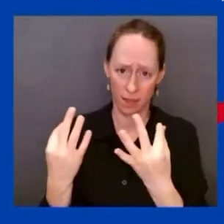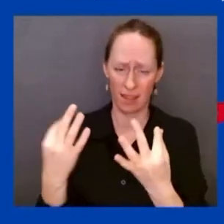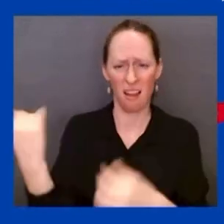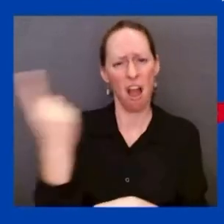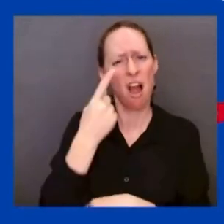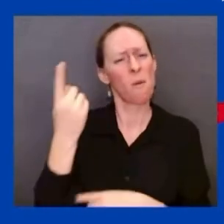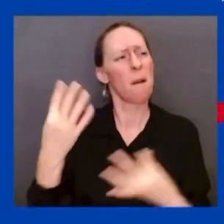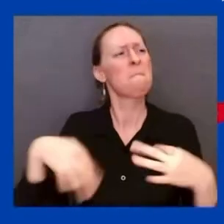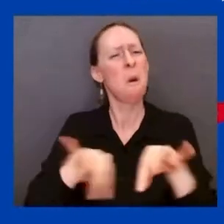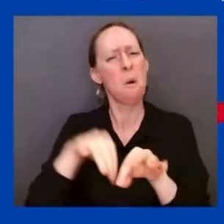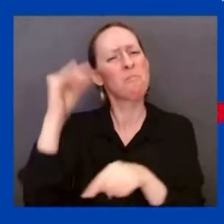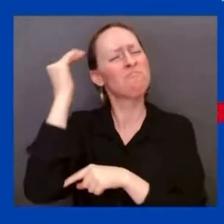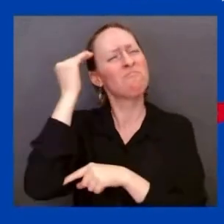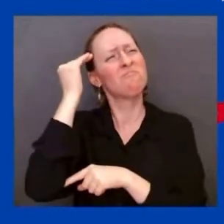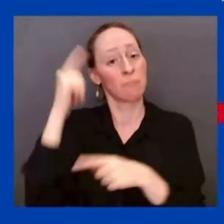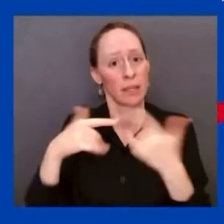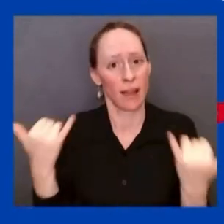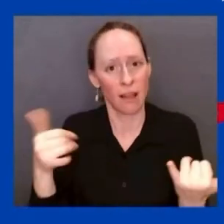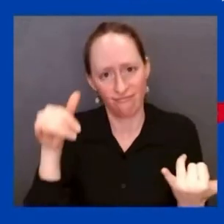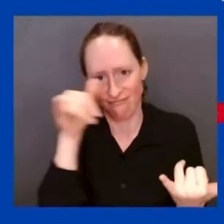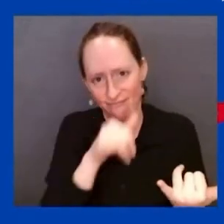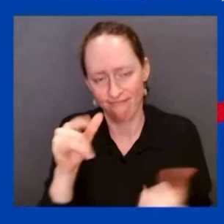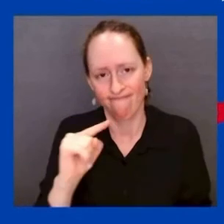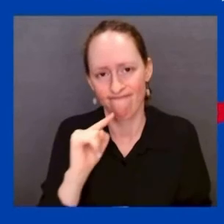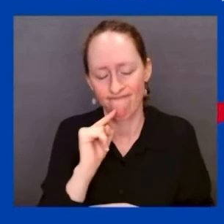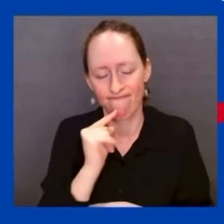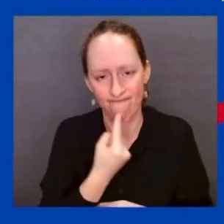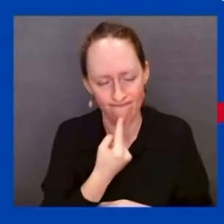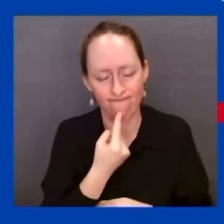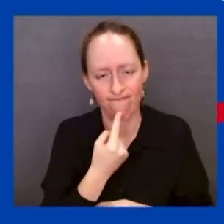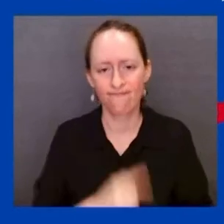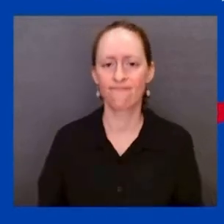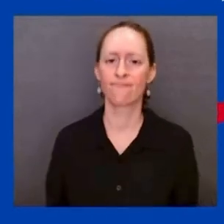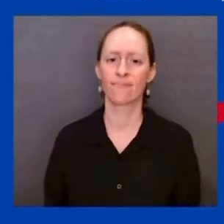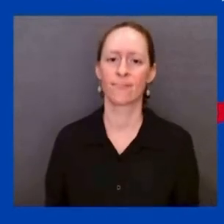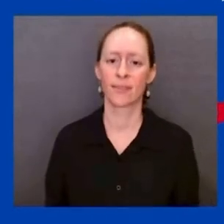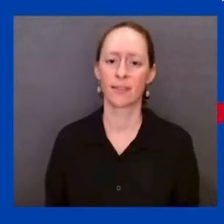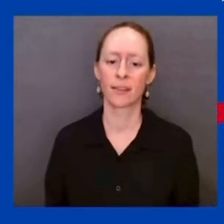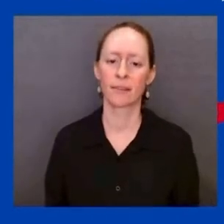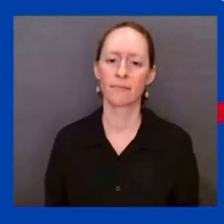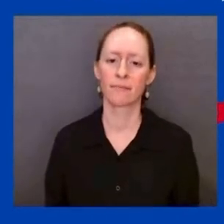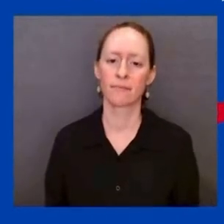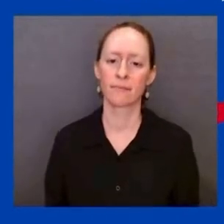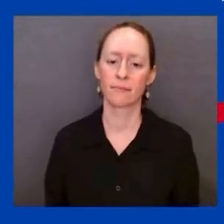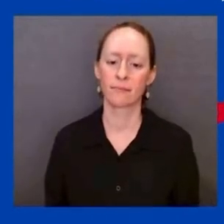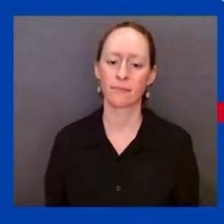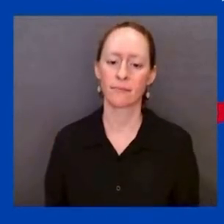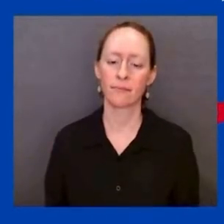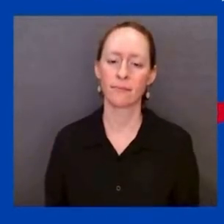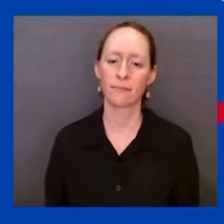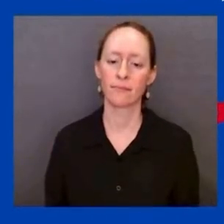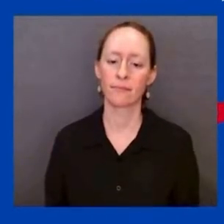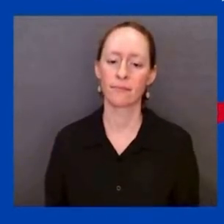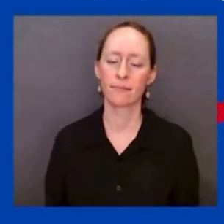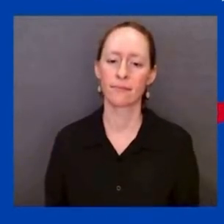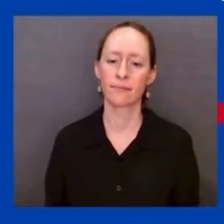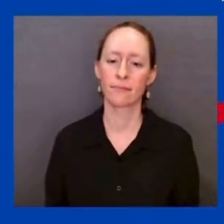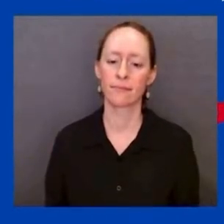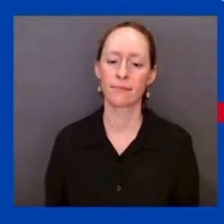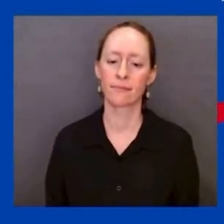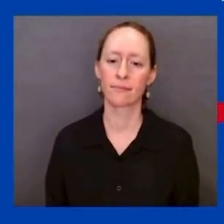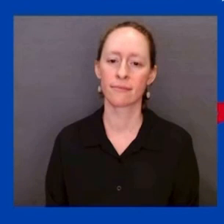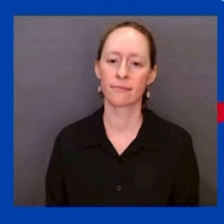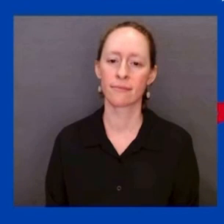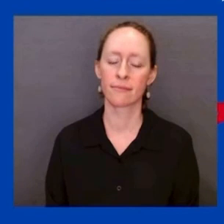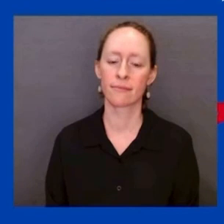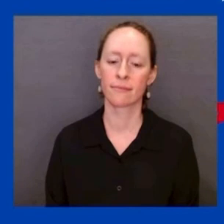So thank you for lifting up that important issue. And we know that not only Secretary Becerra is working with that on, working